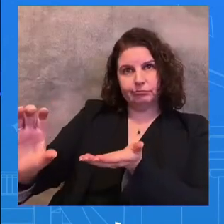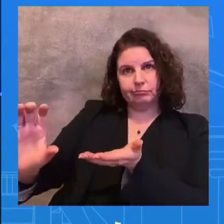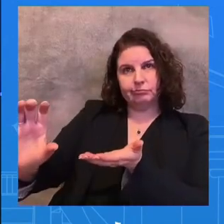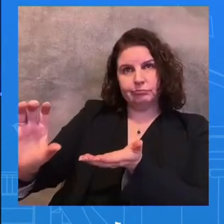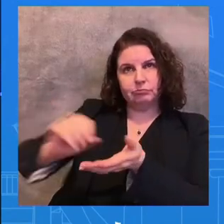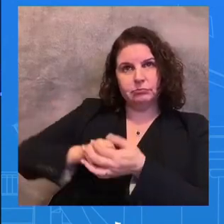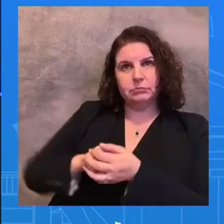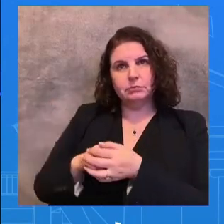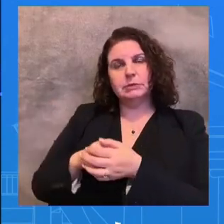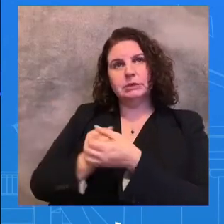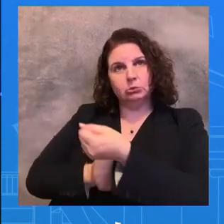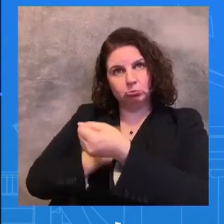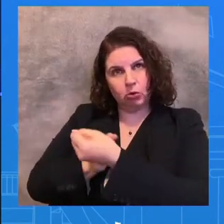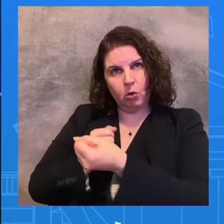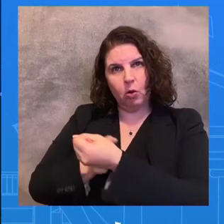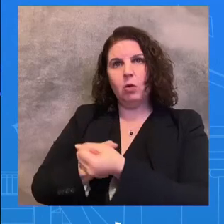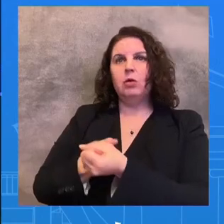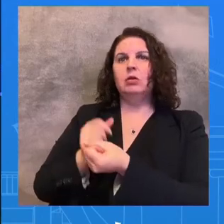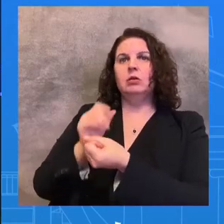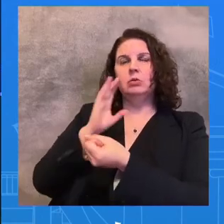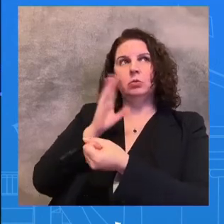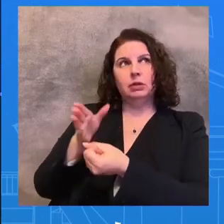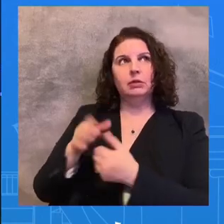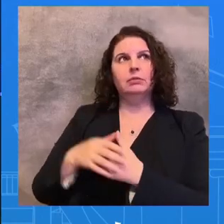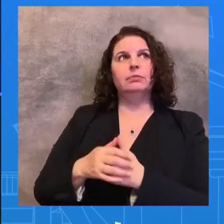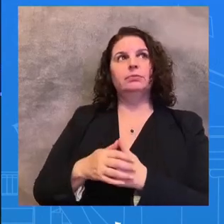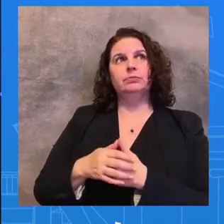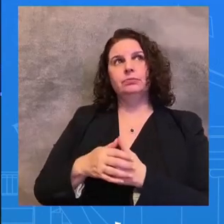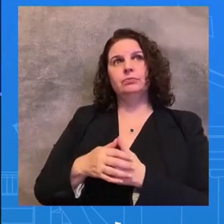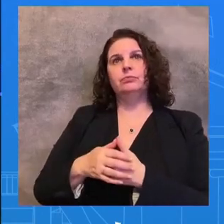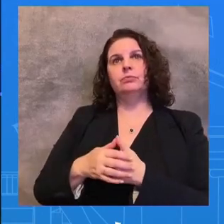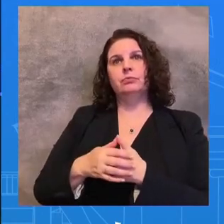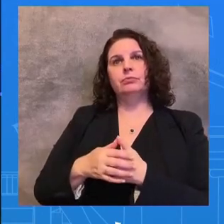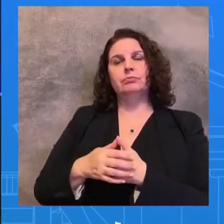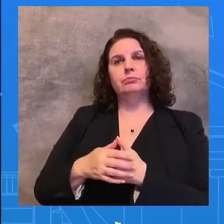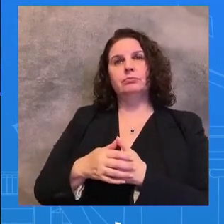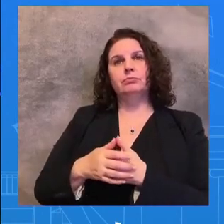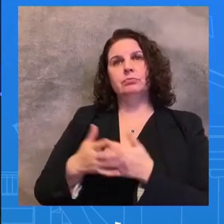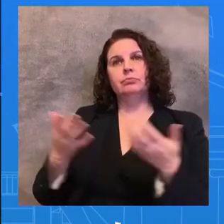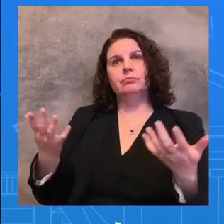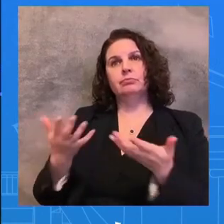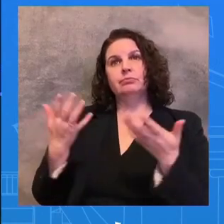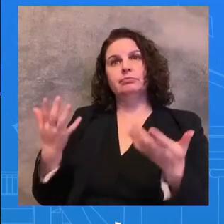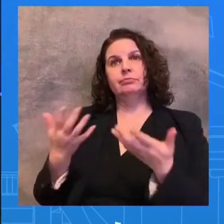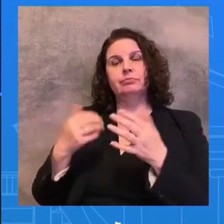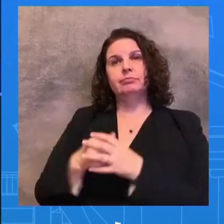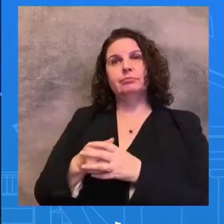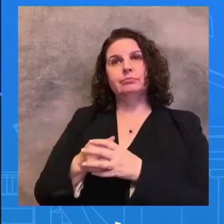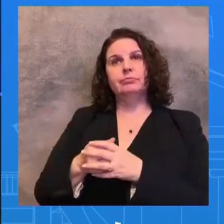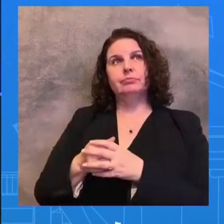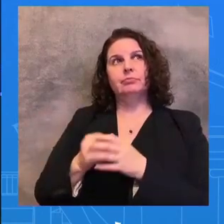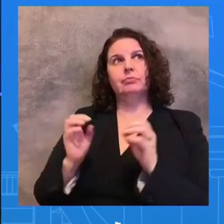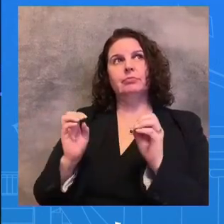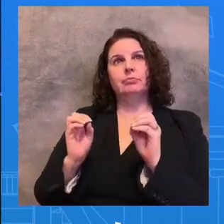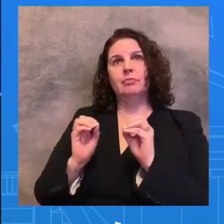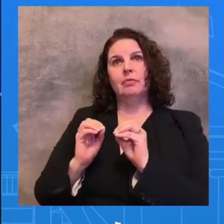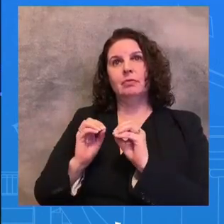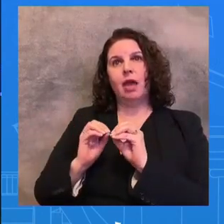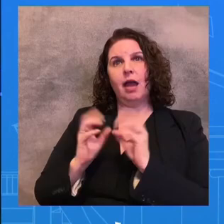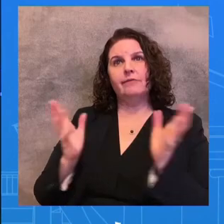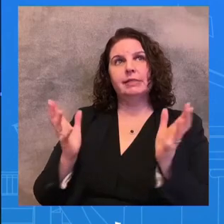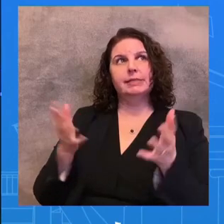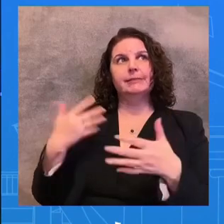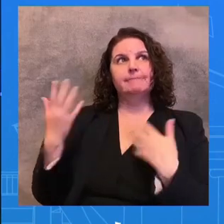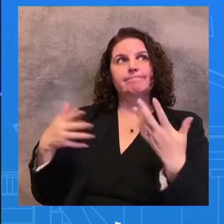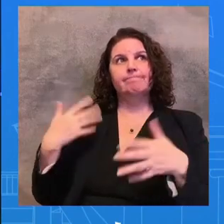it. Obviously, this is not something that, you know, is a completely straight line. It